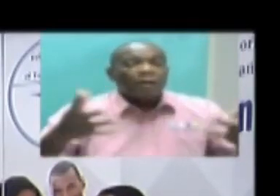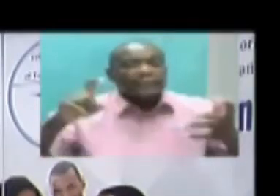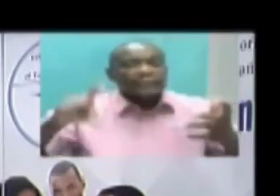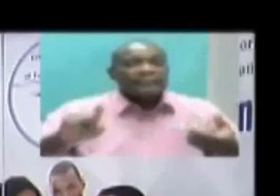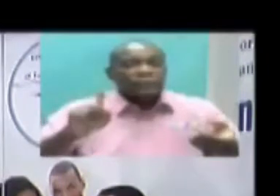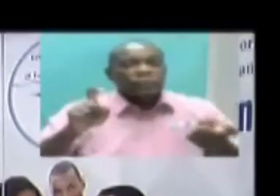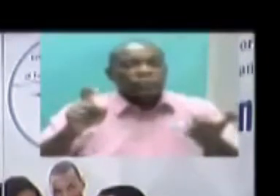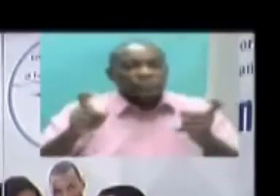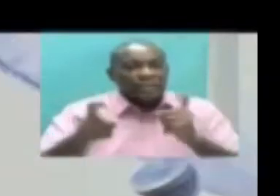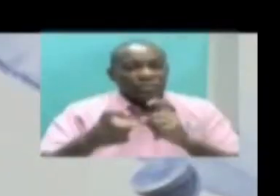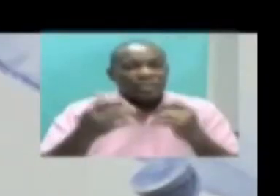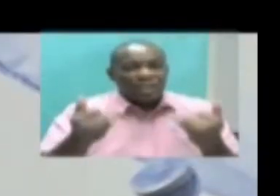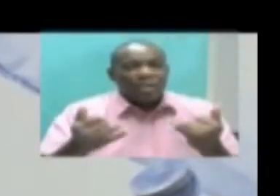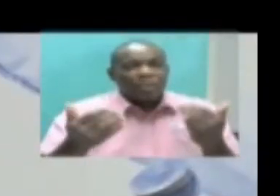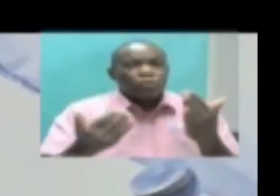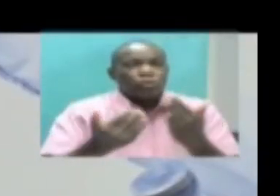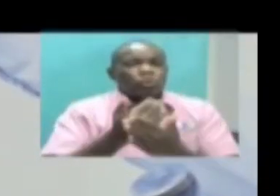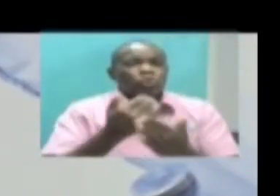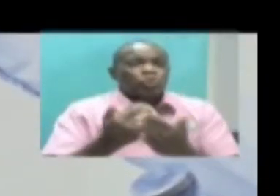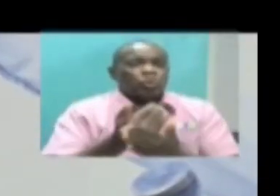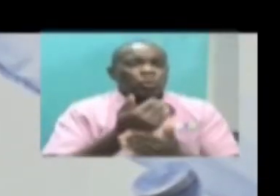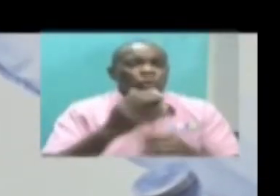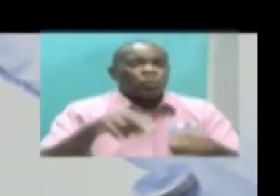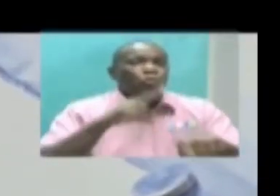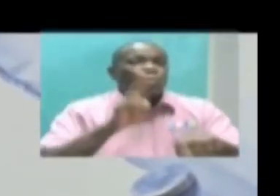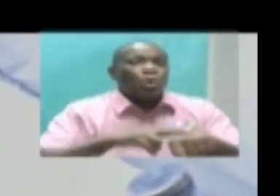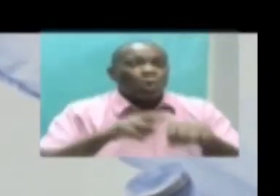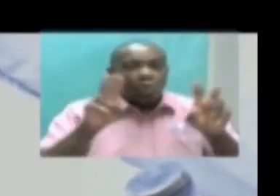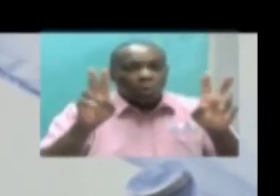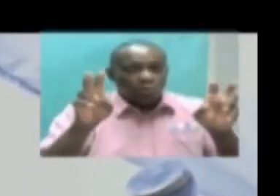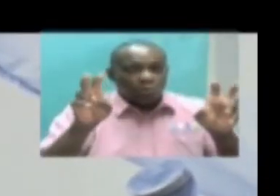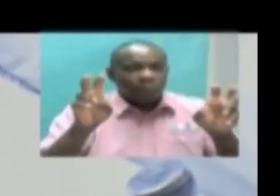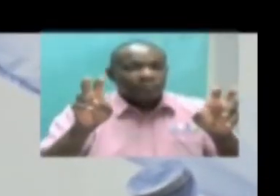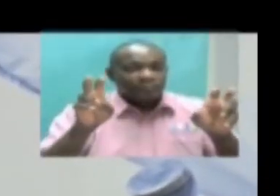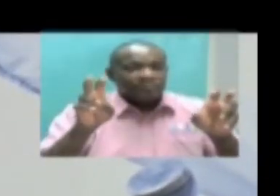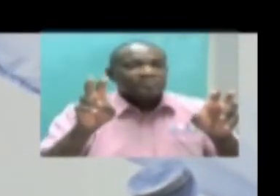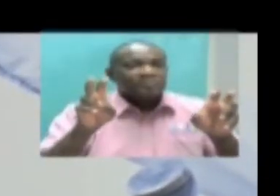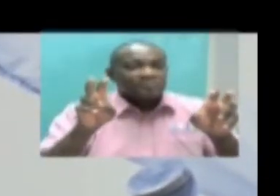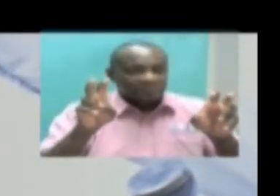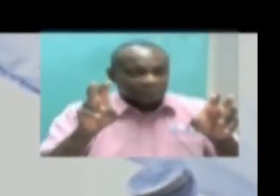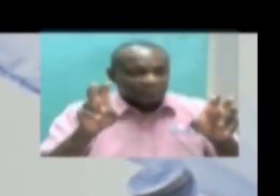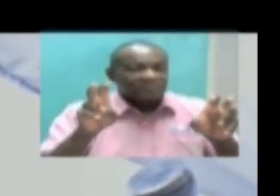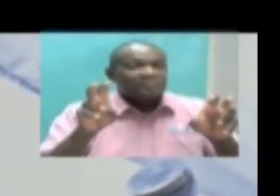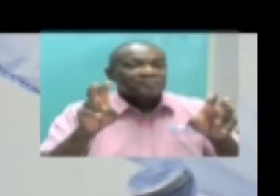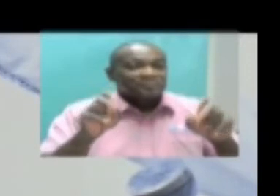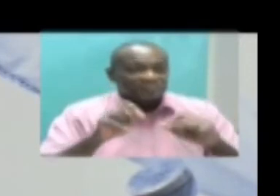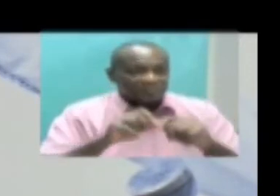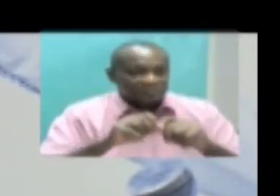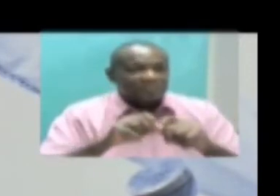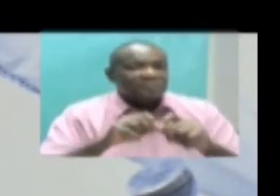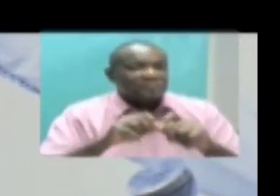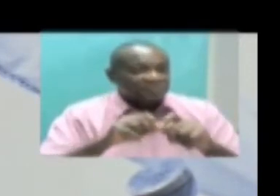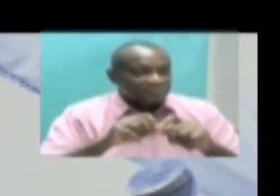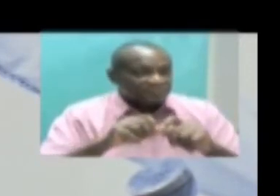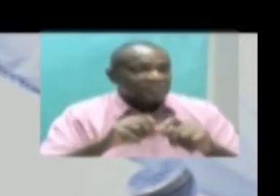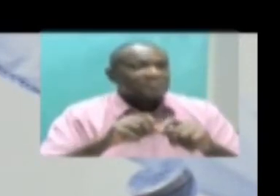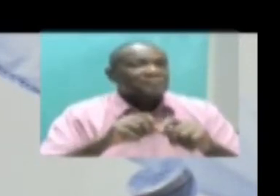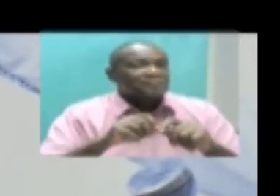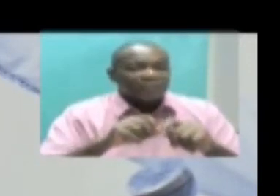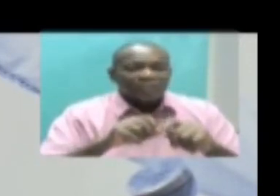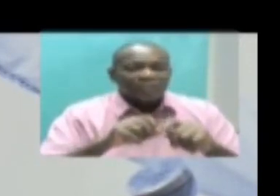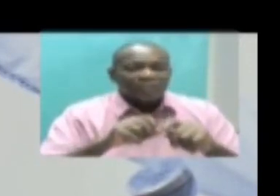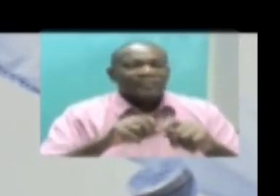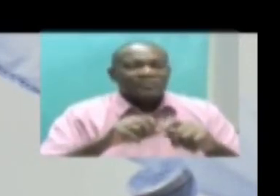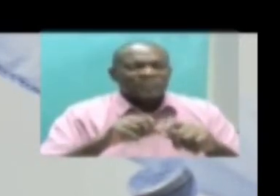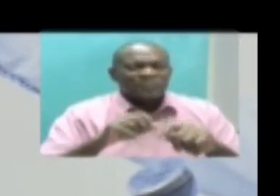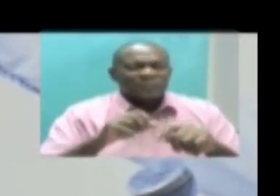norm has somewhere that little bit of a percentage of it, meaning maybe one day we'll get the old norm back.